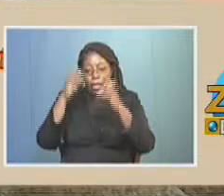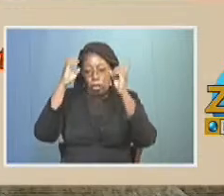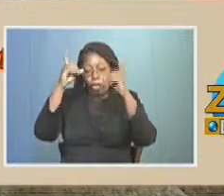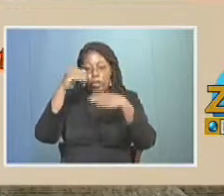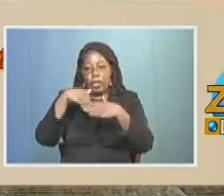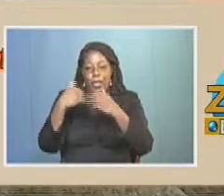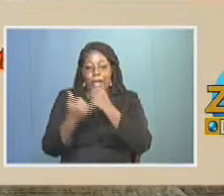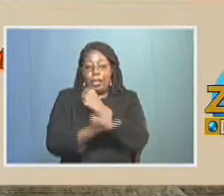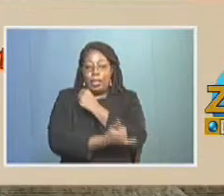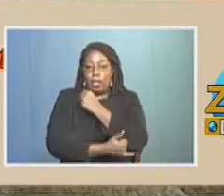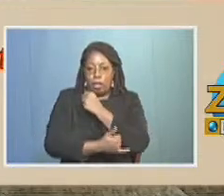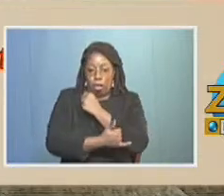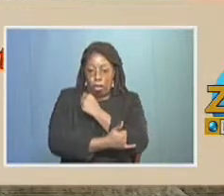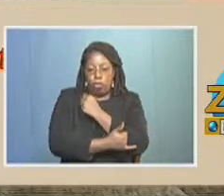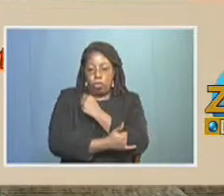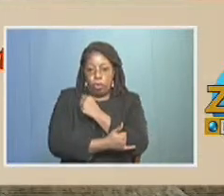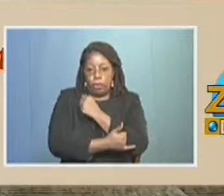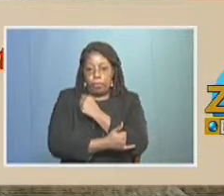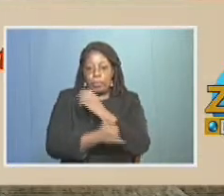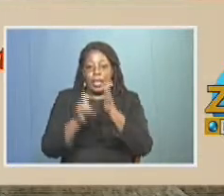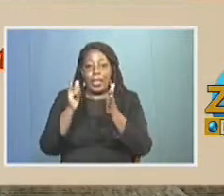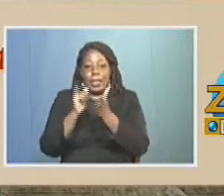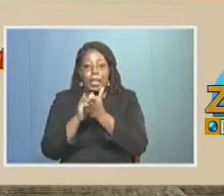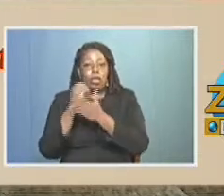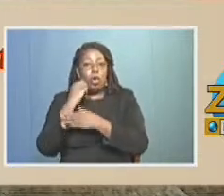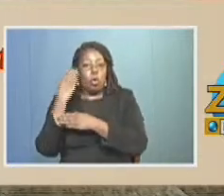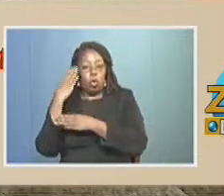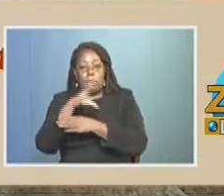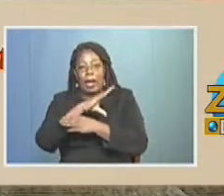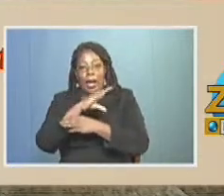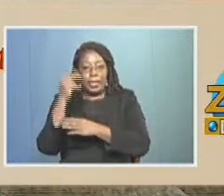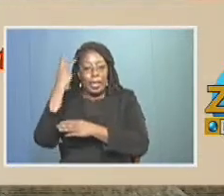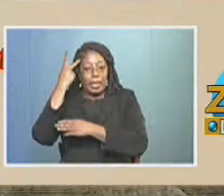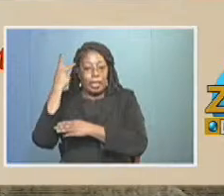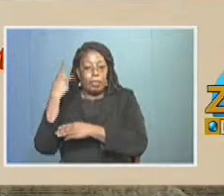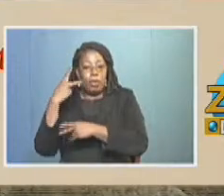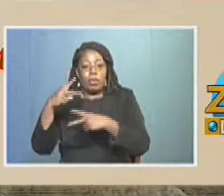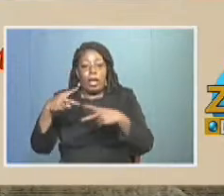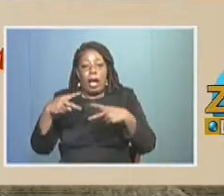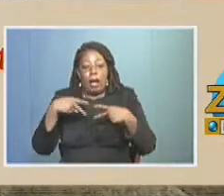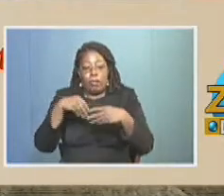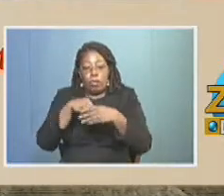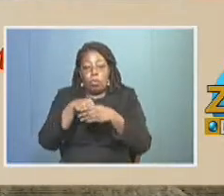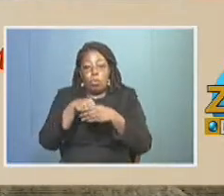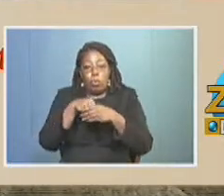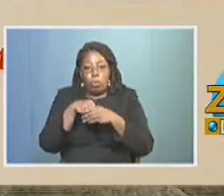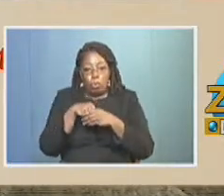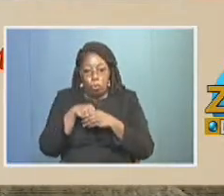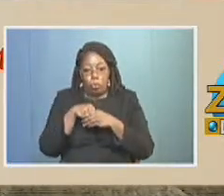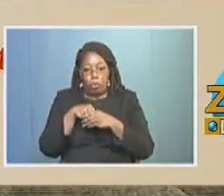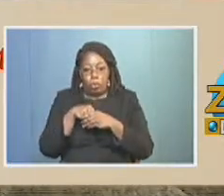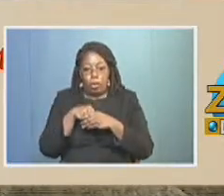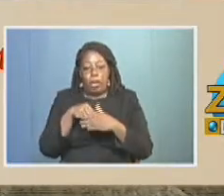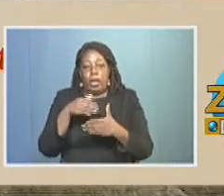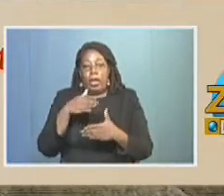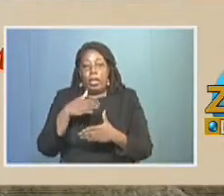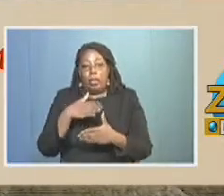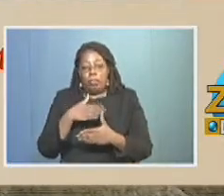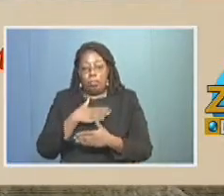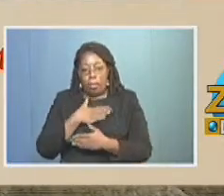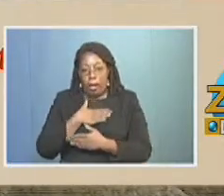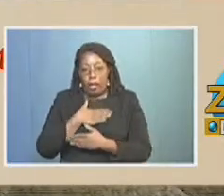country faces, that the home and the parents have to own, in my view, most